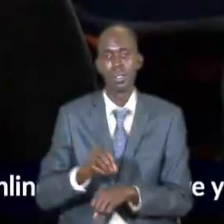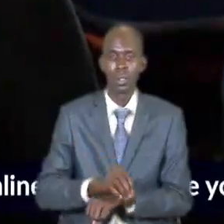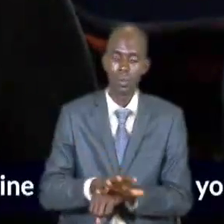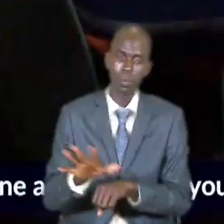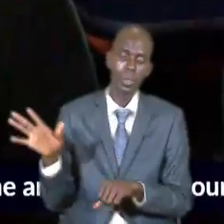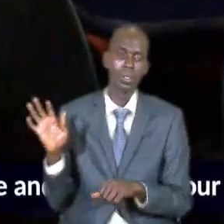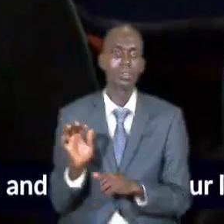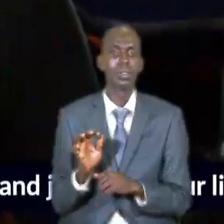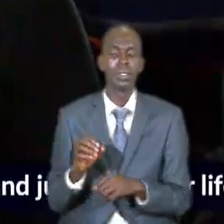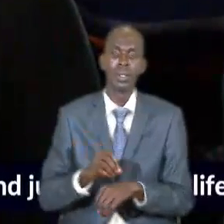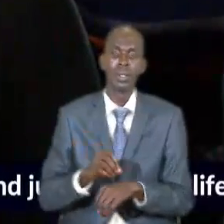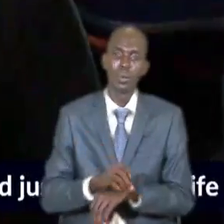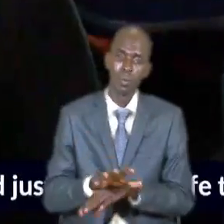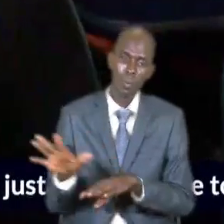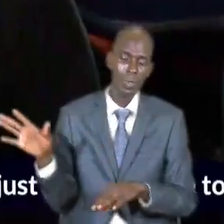Impact.